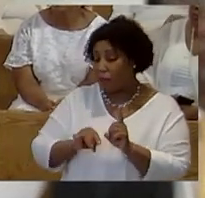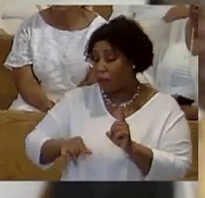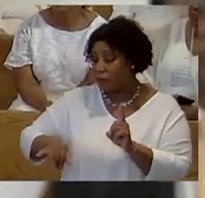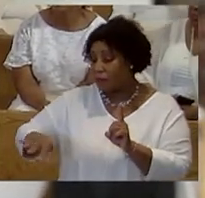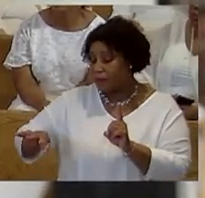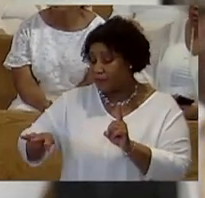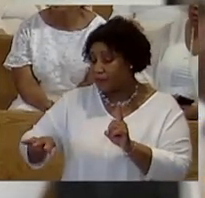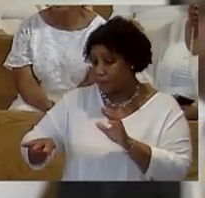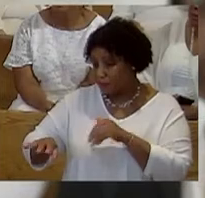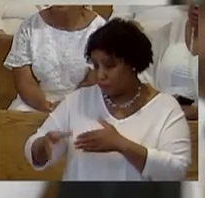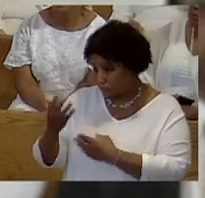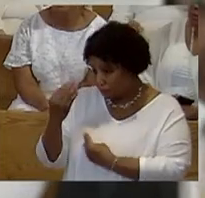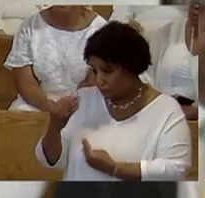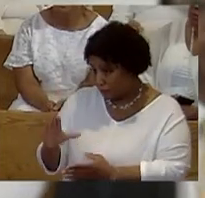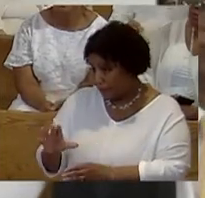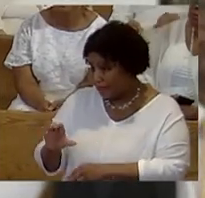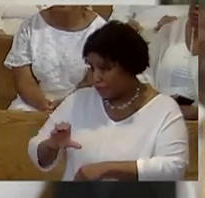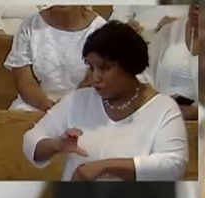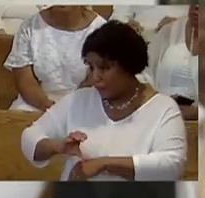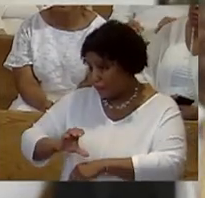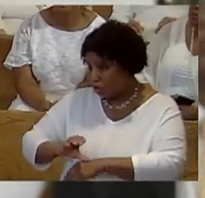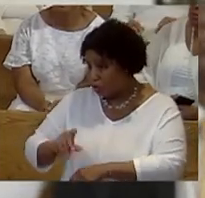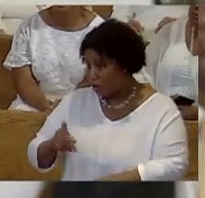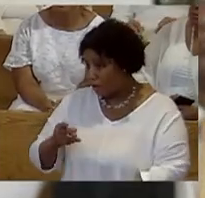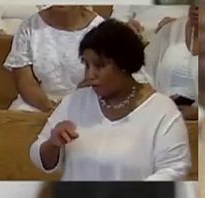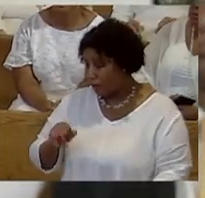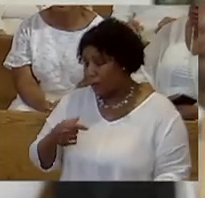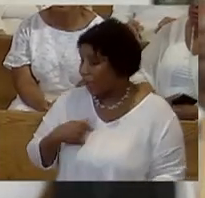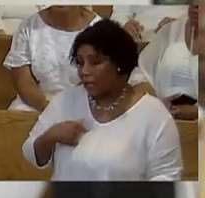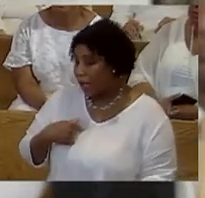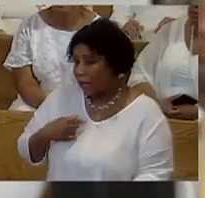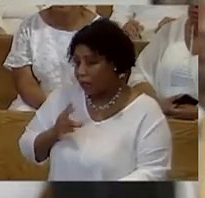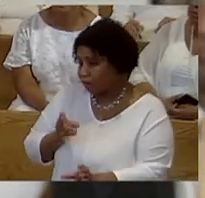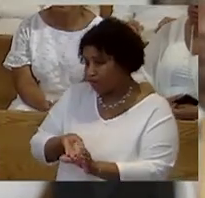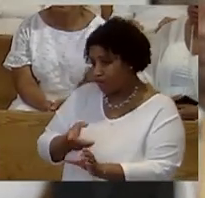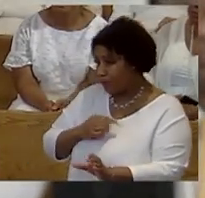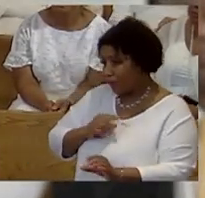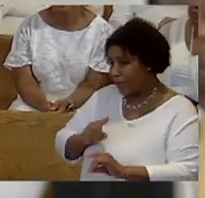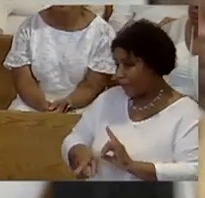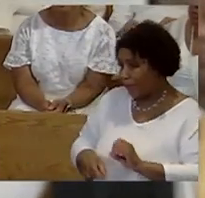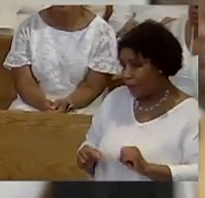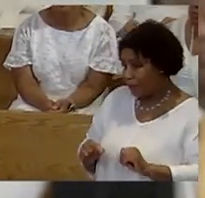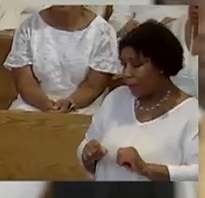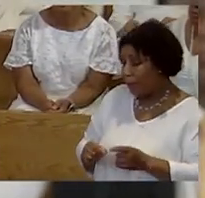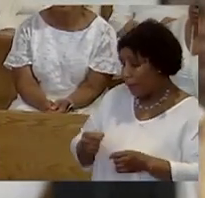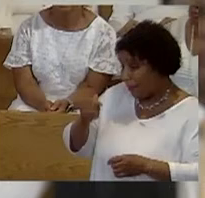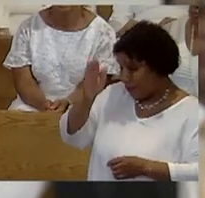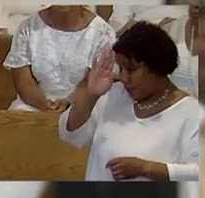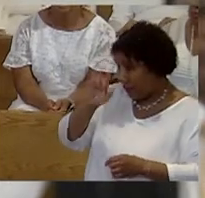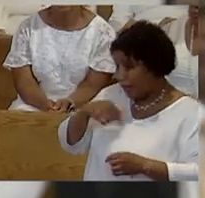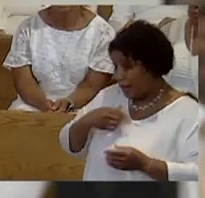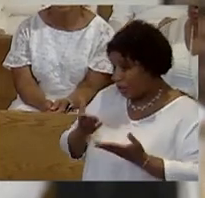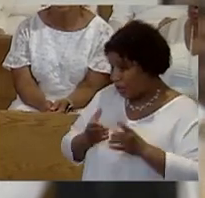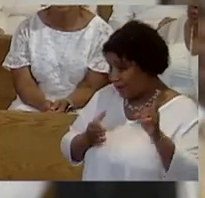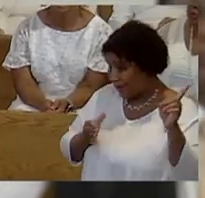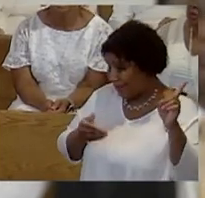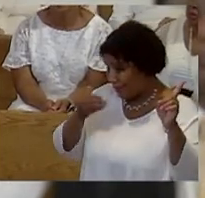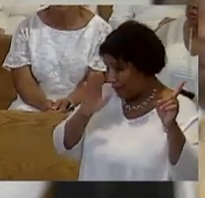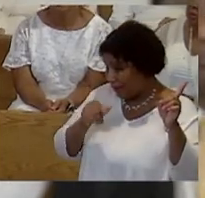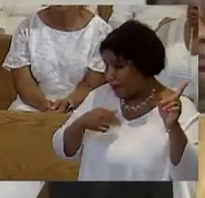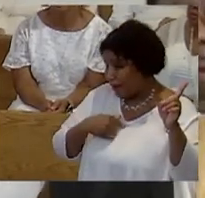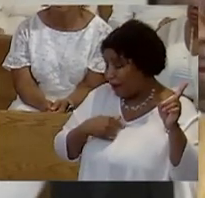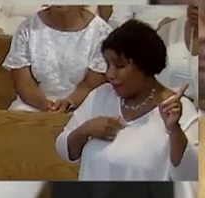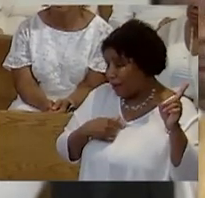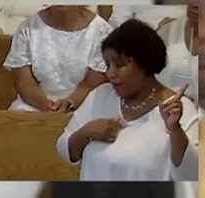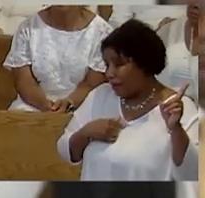tell Philippian church that, look here, I may not be with you, but the God in whom I serve, I